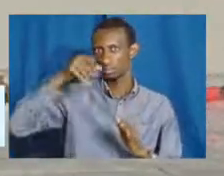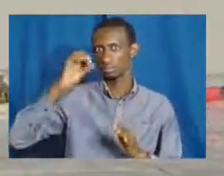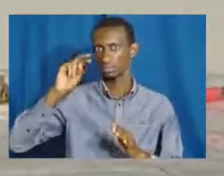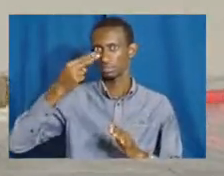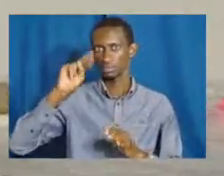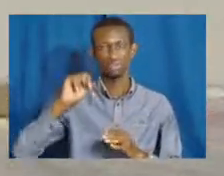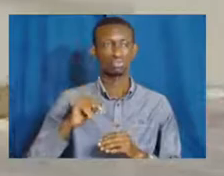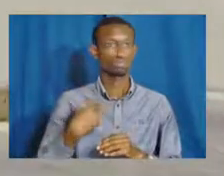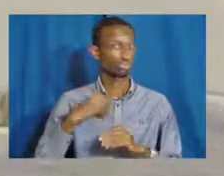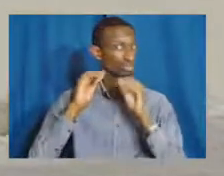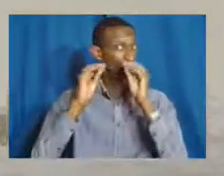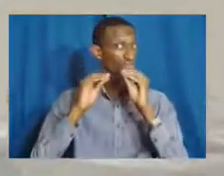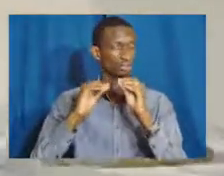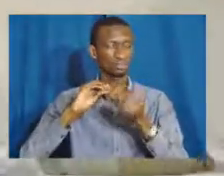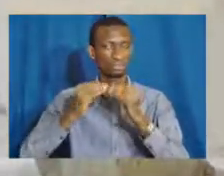mathematics, Senior